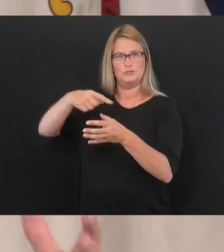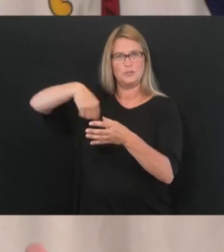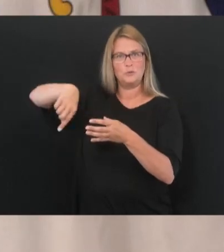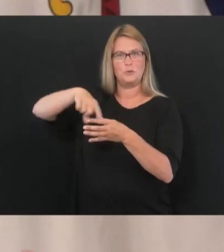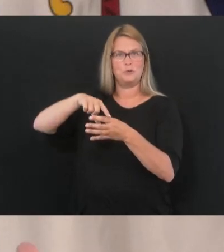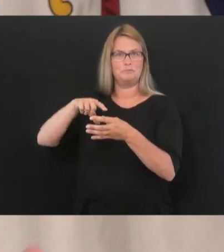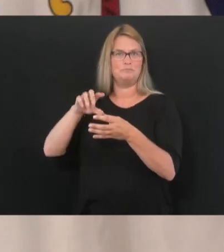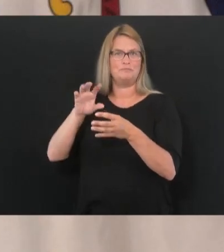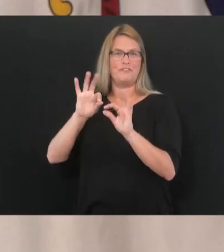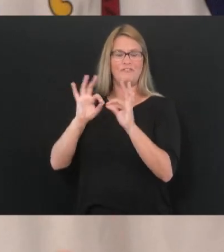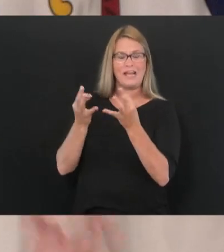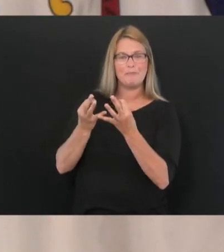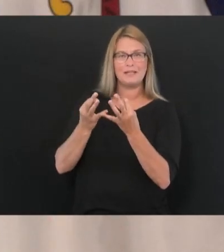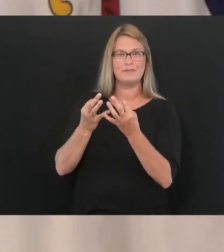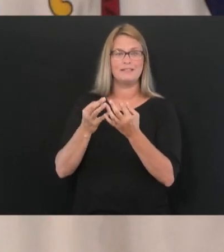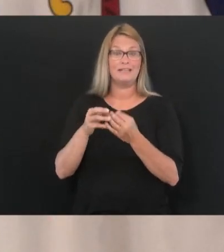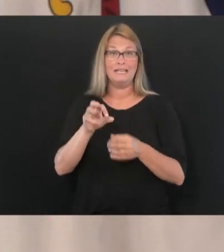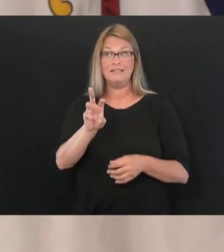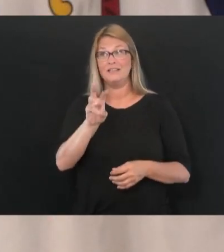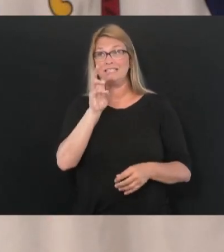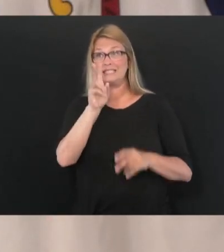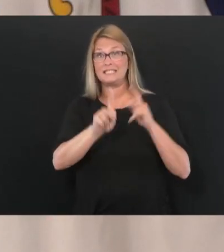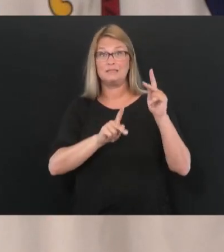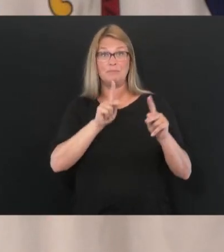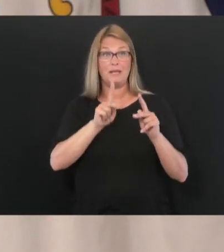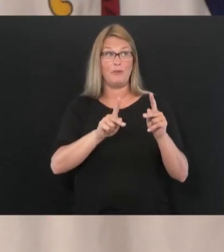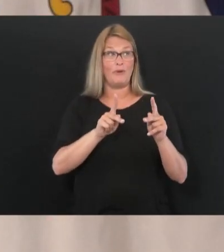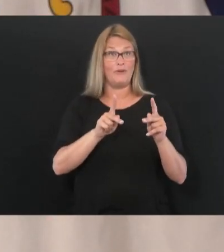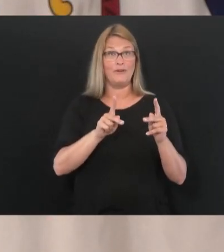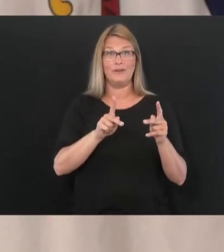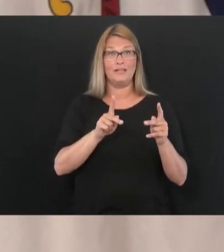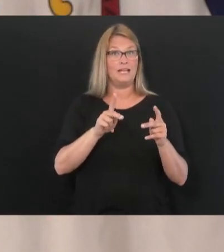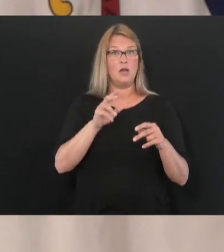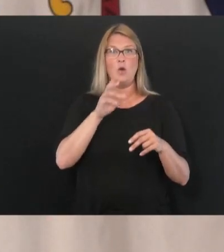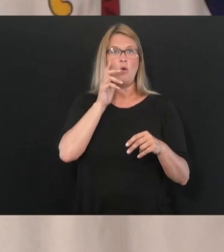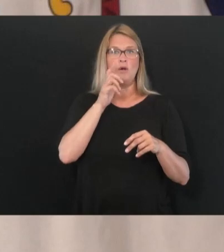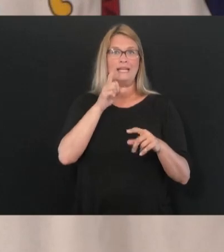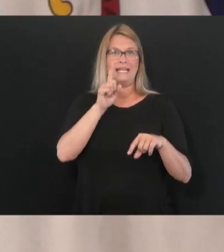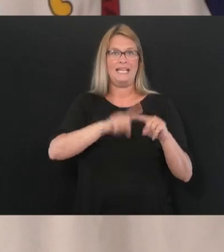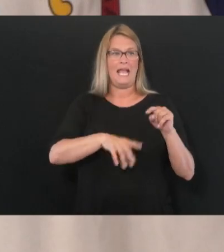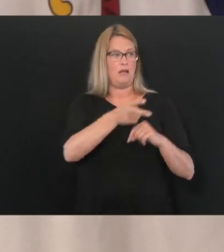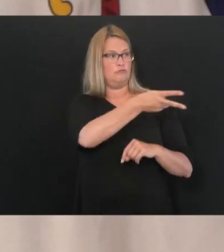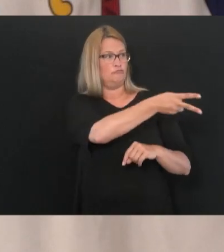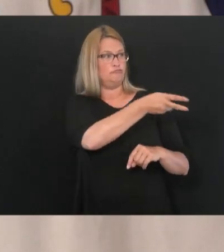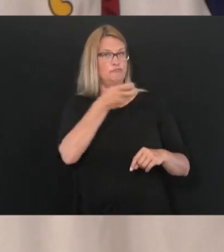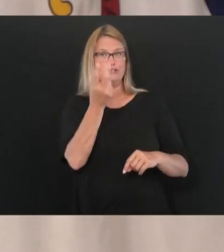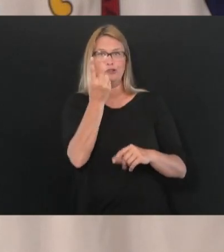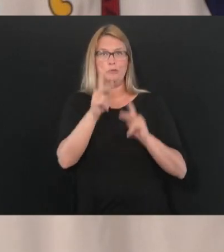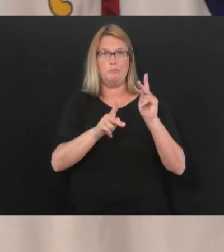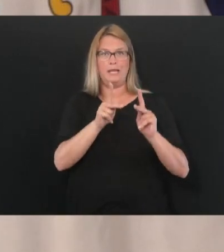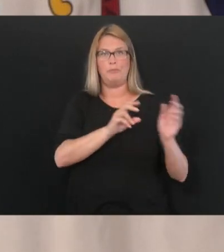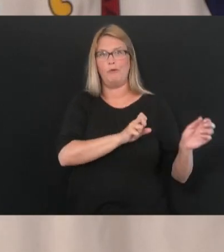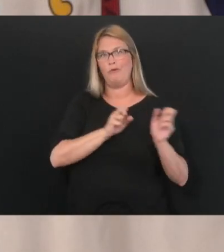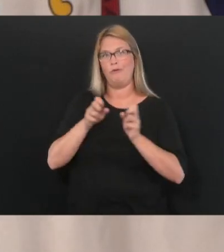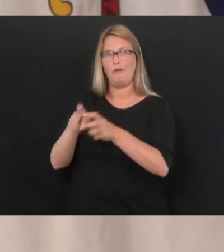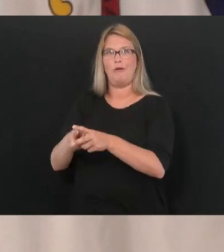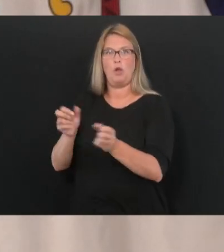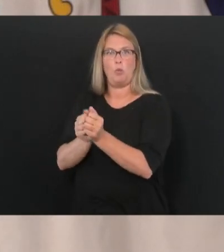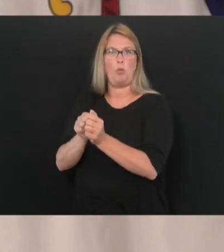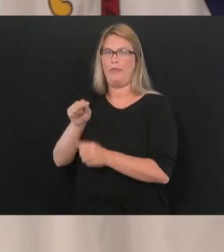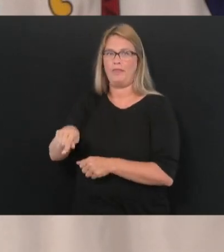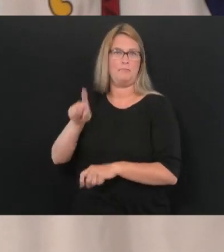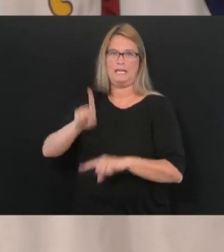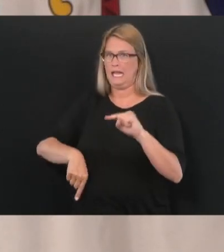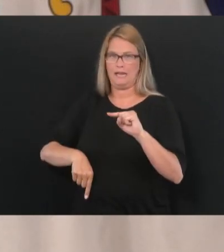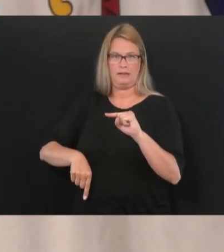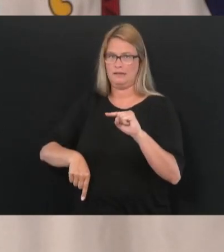words, if we got 6 people in a group, we can't pluck somebody from, you know, Los Angeles or whatever it may be and put them in